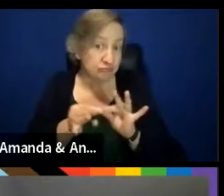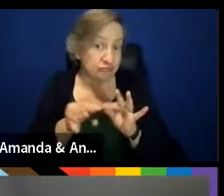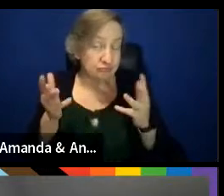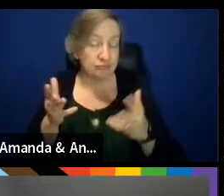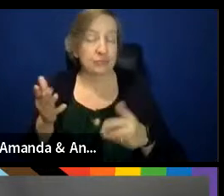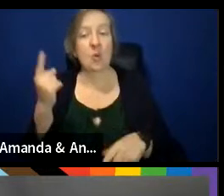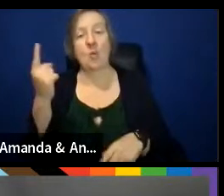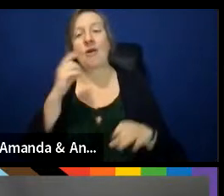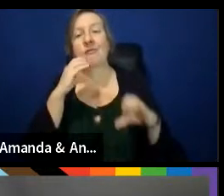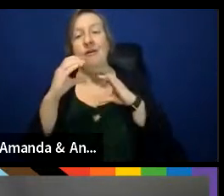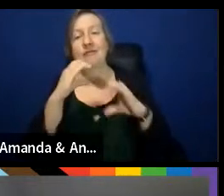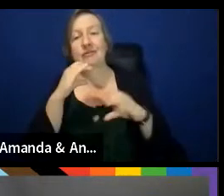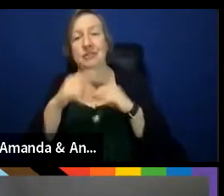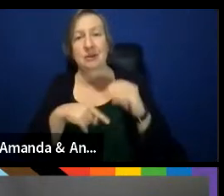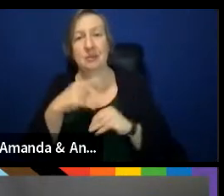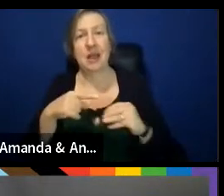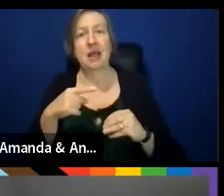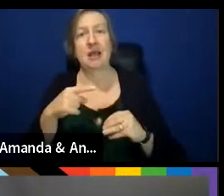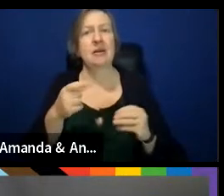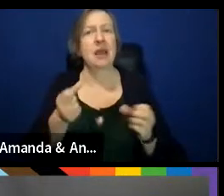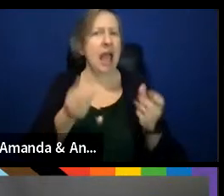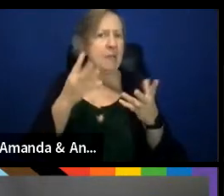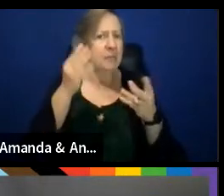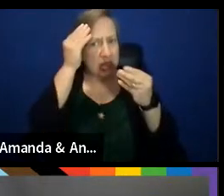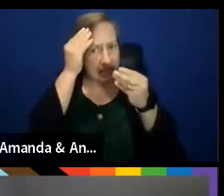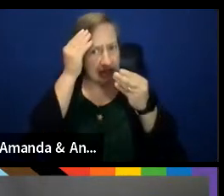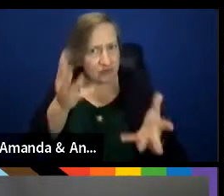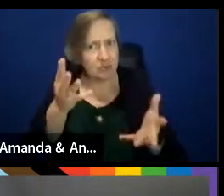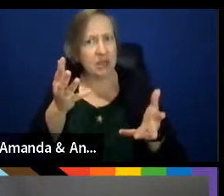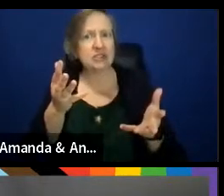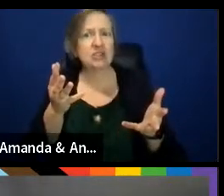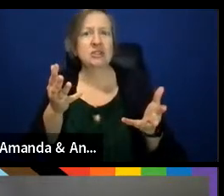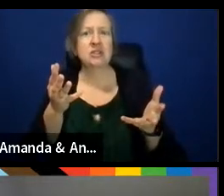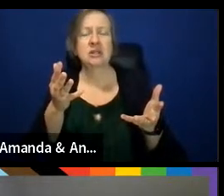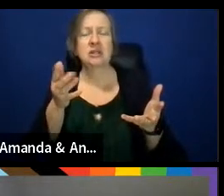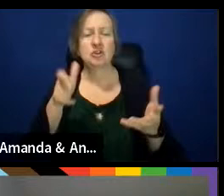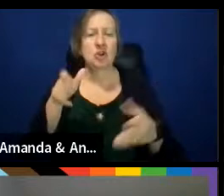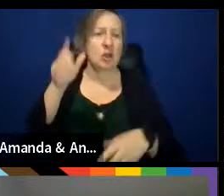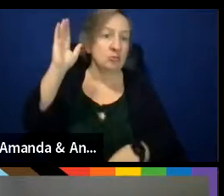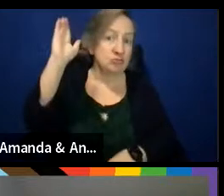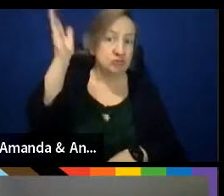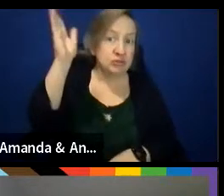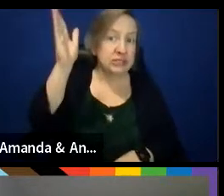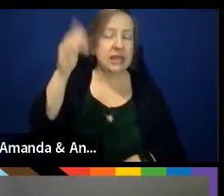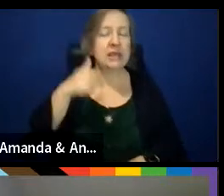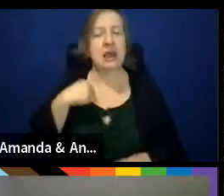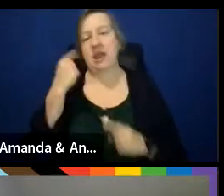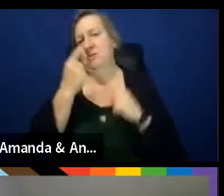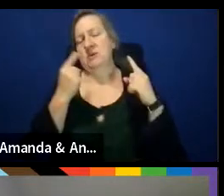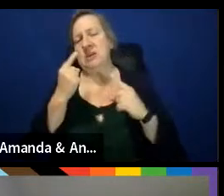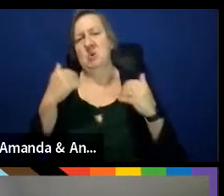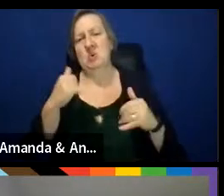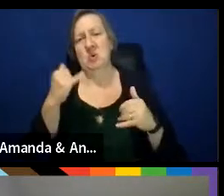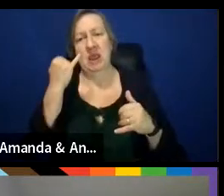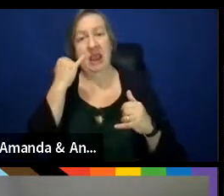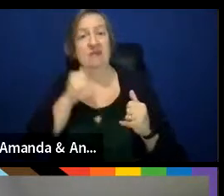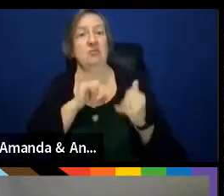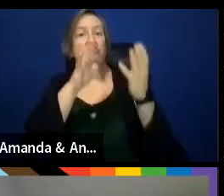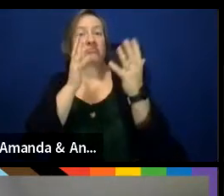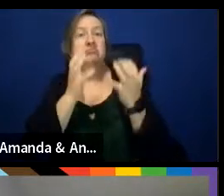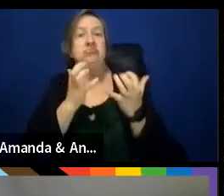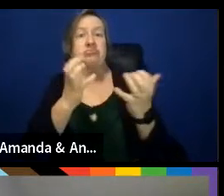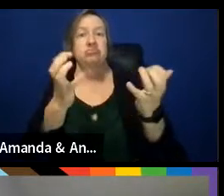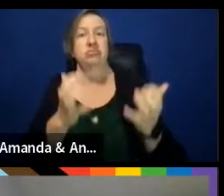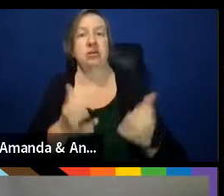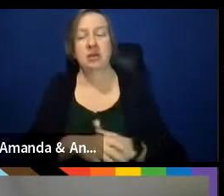conversation about, how much information do you present? And I was just thinking, if you go before a crowd and you